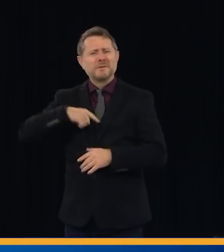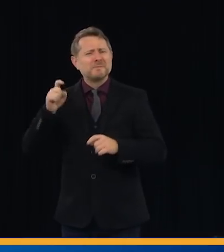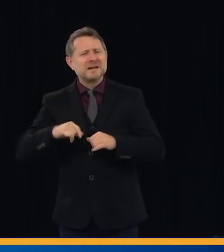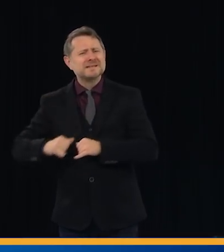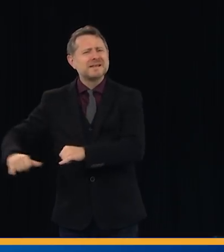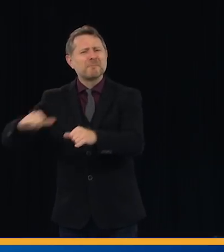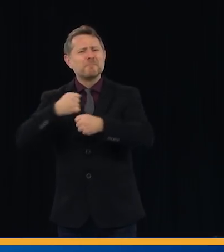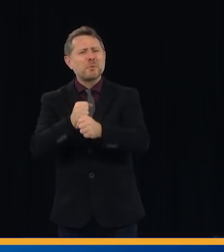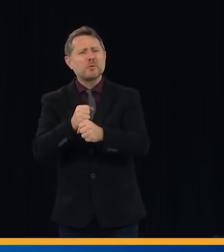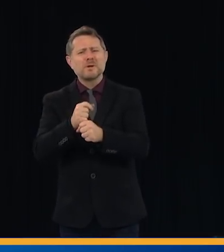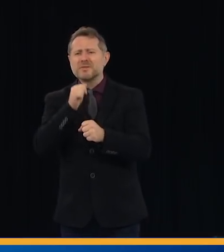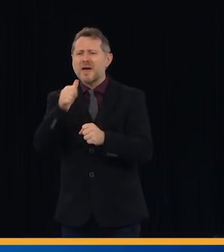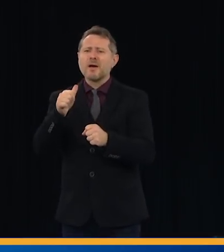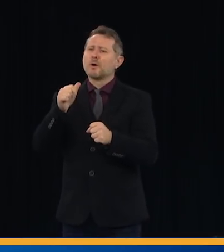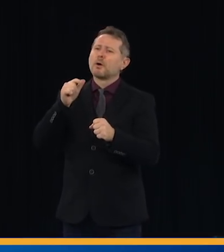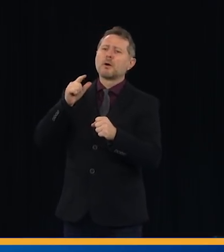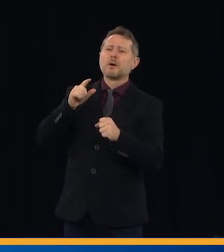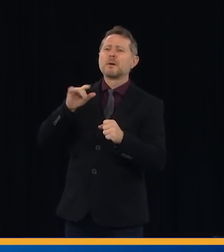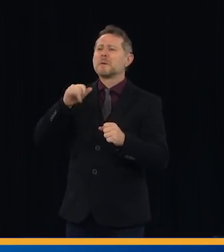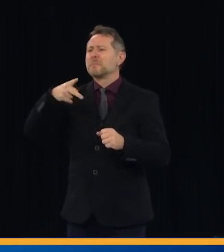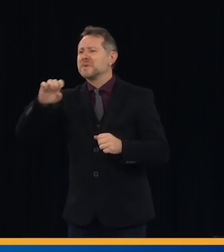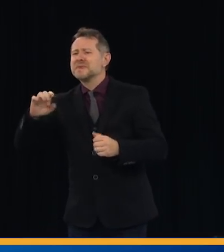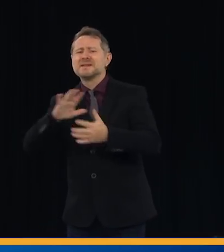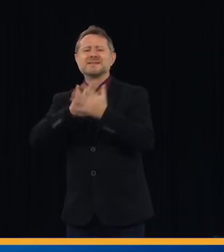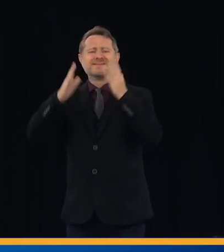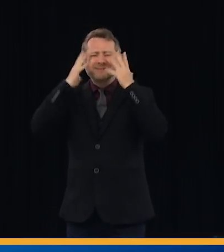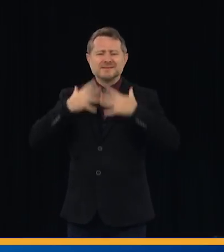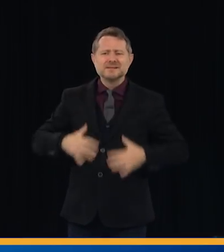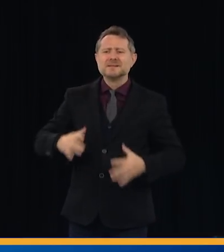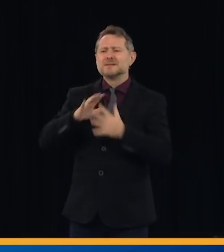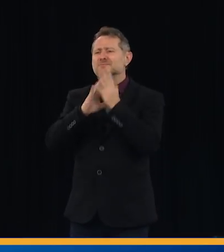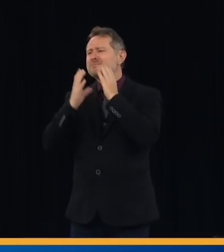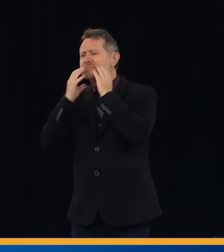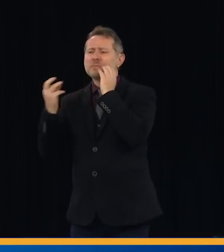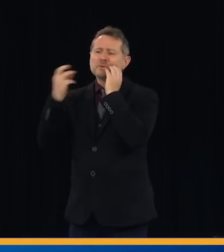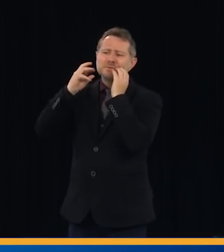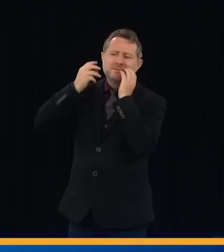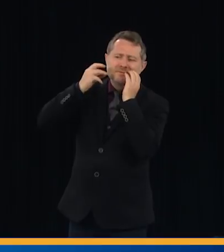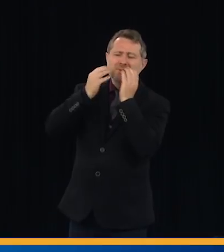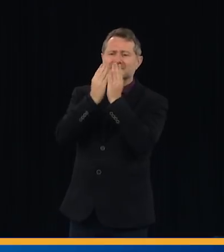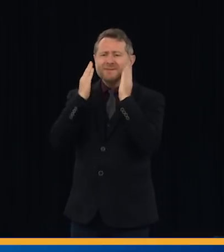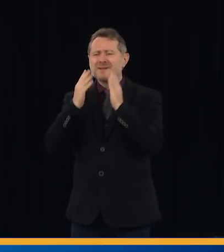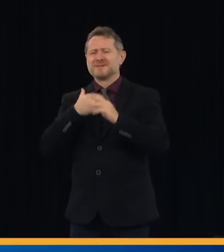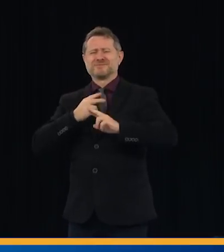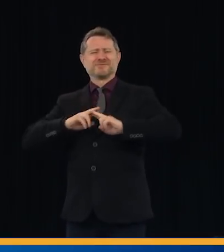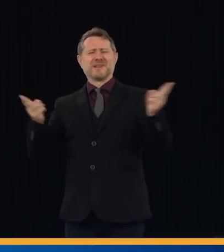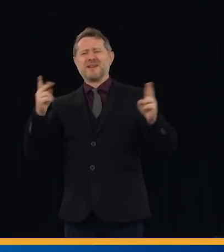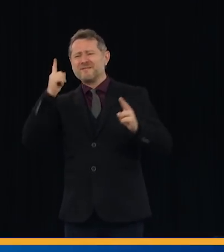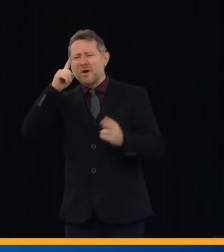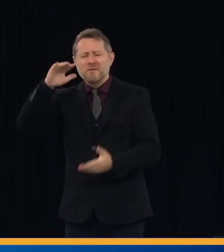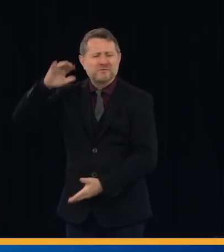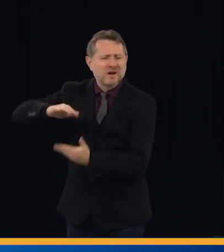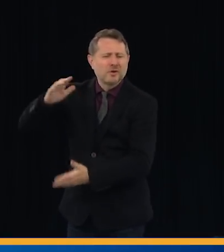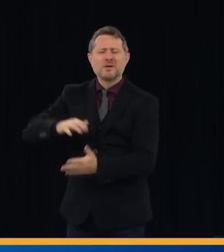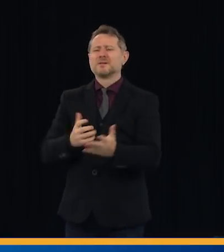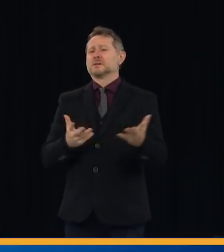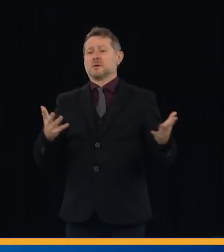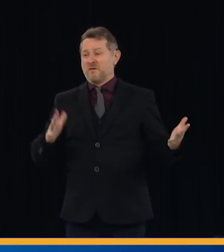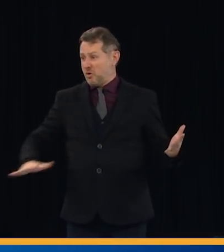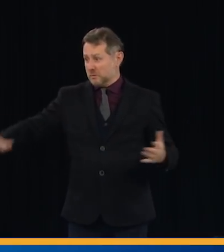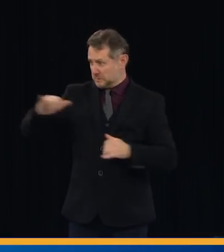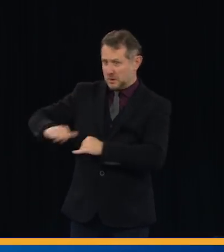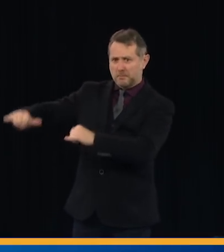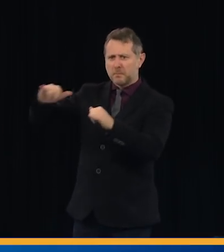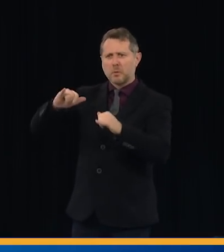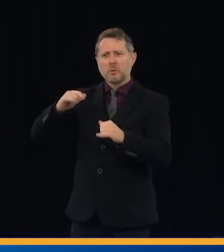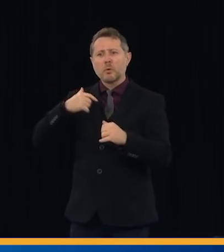to buy PPE, we all need to buy N95 masks, we all need to buy ventilators, so we're all